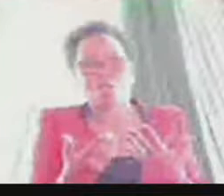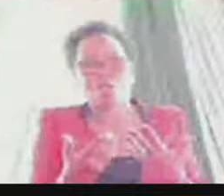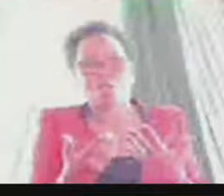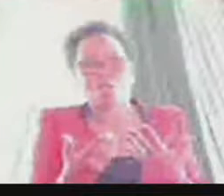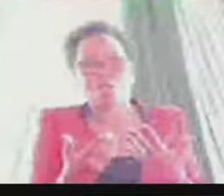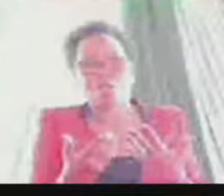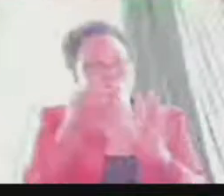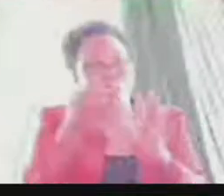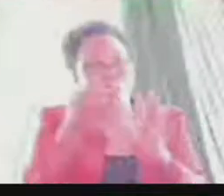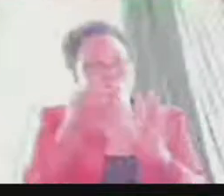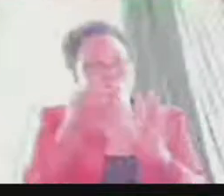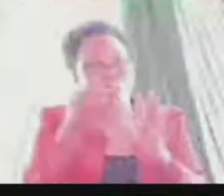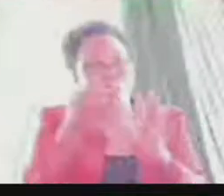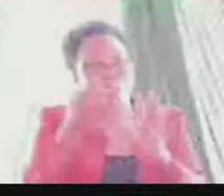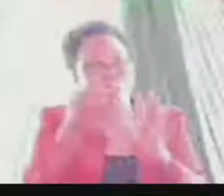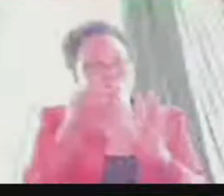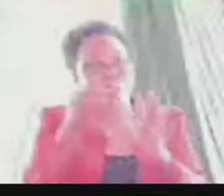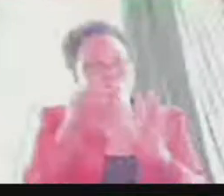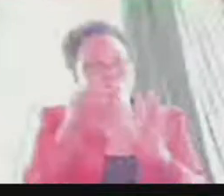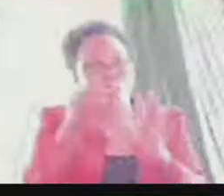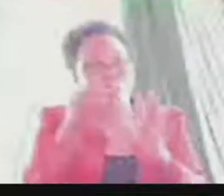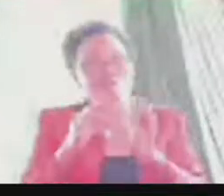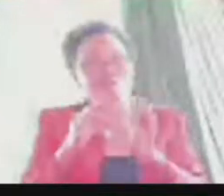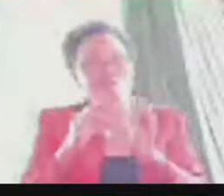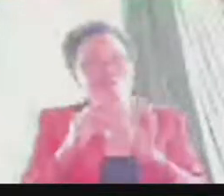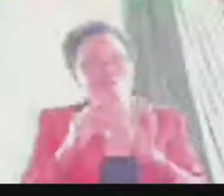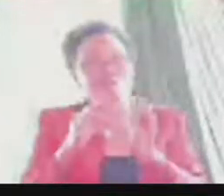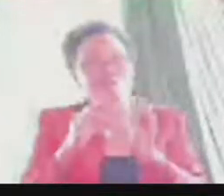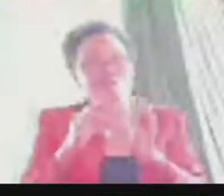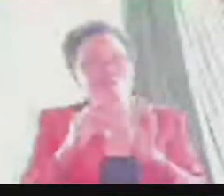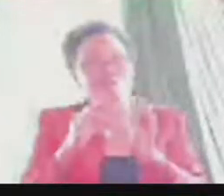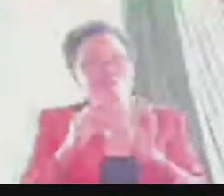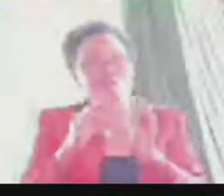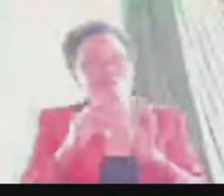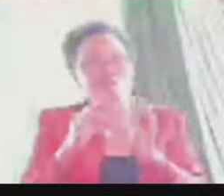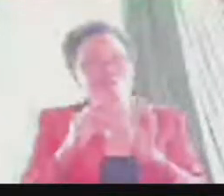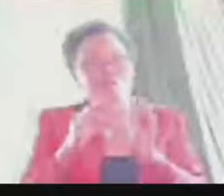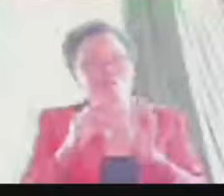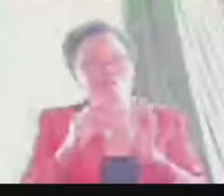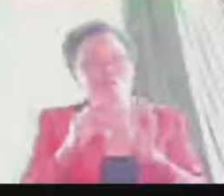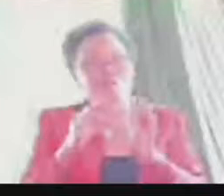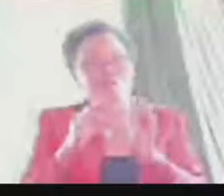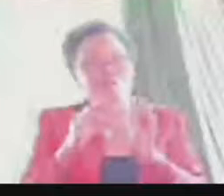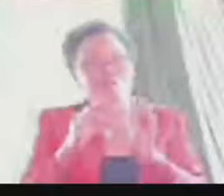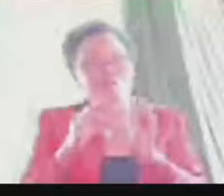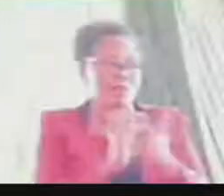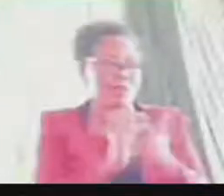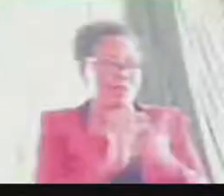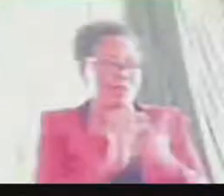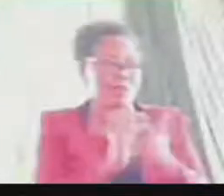is, vis-a-vis the Court of Appeal. How would you distinguish the two? The short